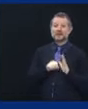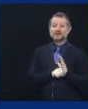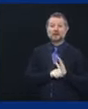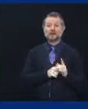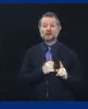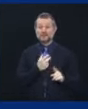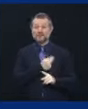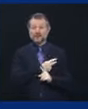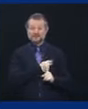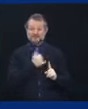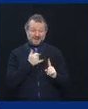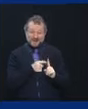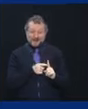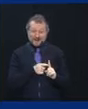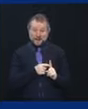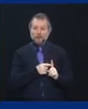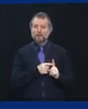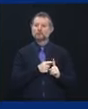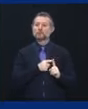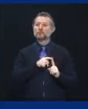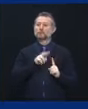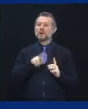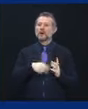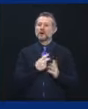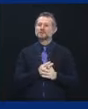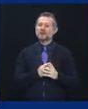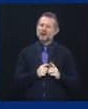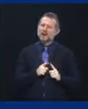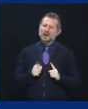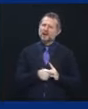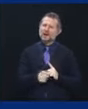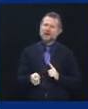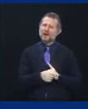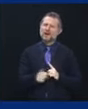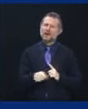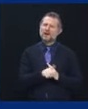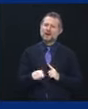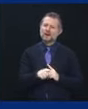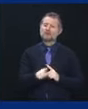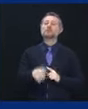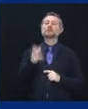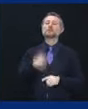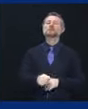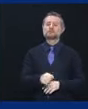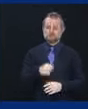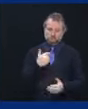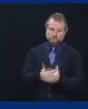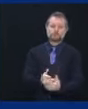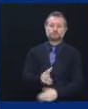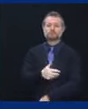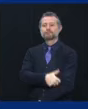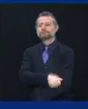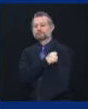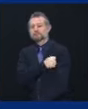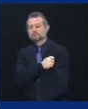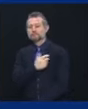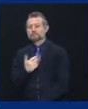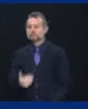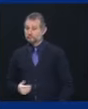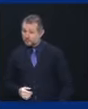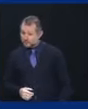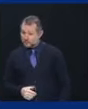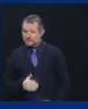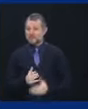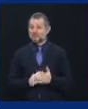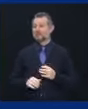that are 2 hours away to get a vaccine. I know we have a lot of people in the Buffalo